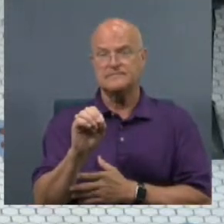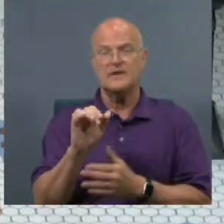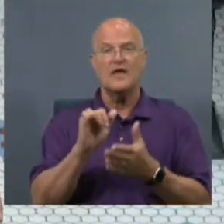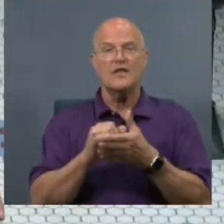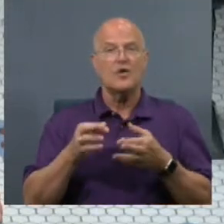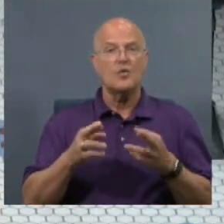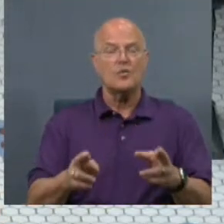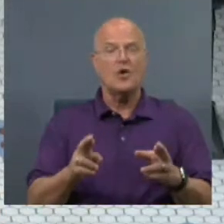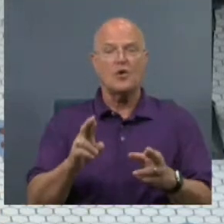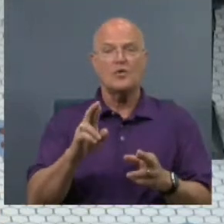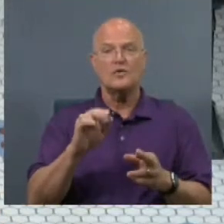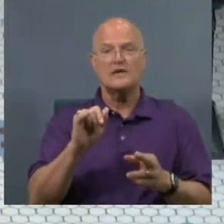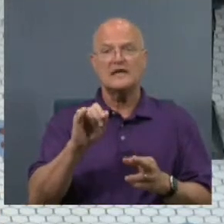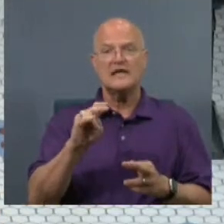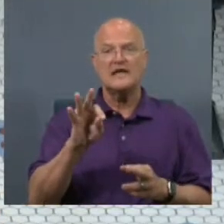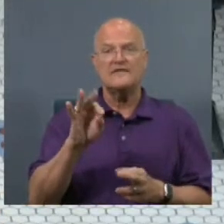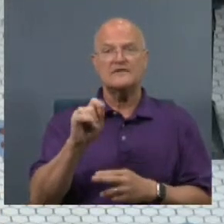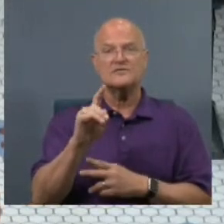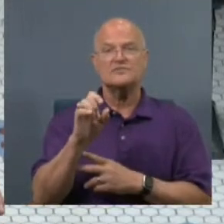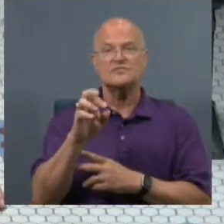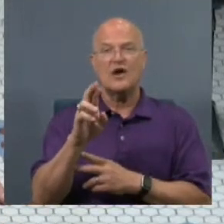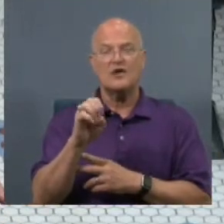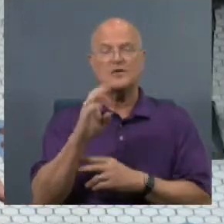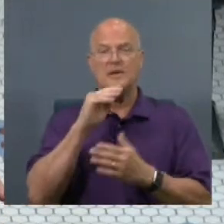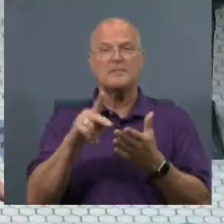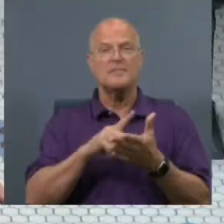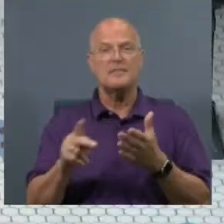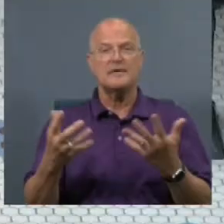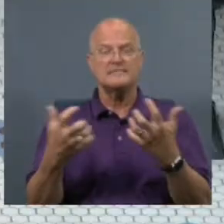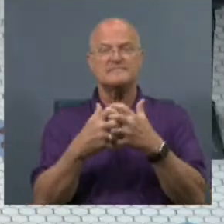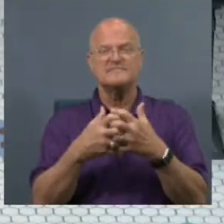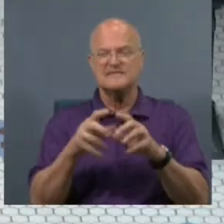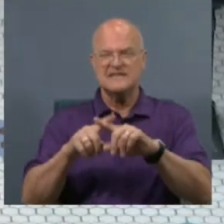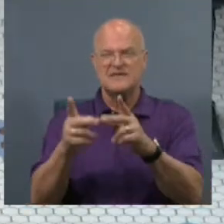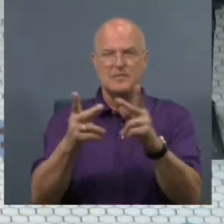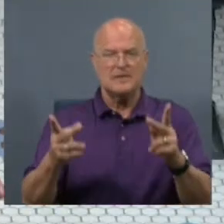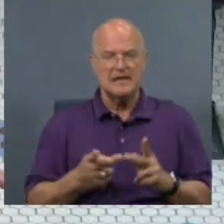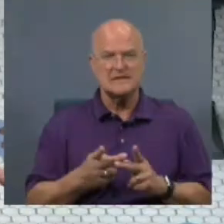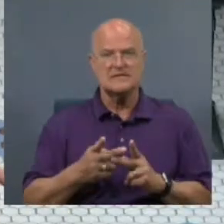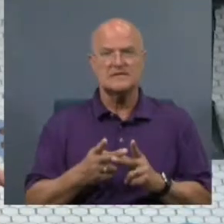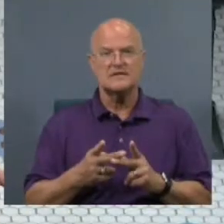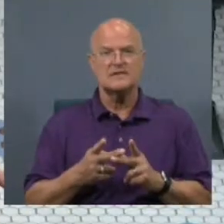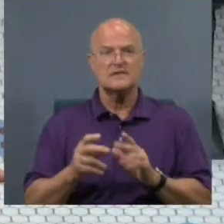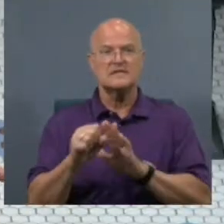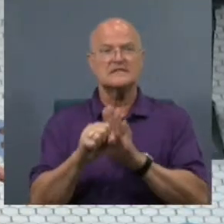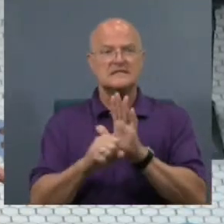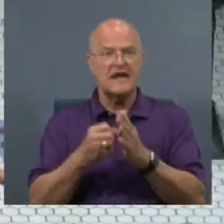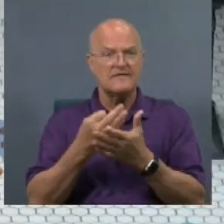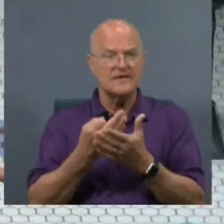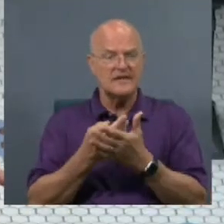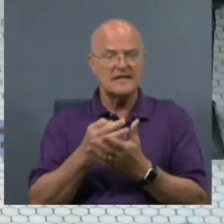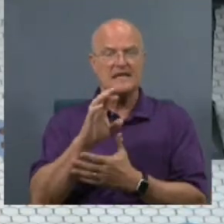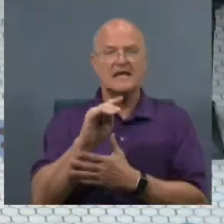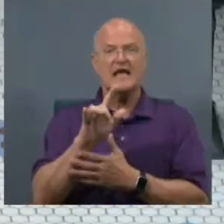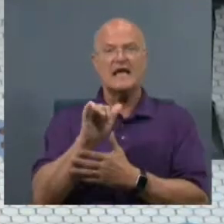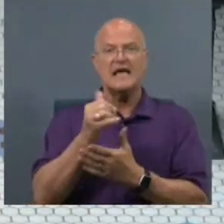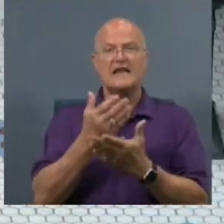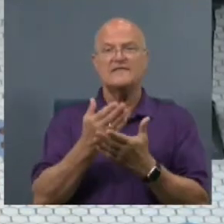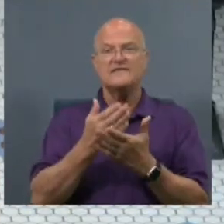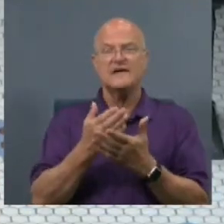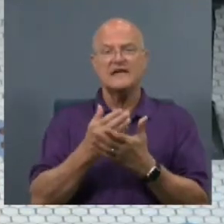The road infrastructure is to be paid for by a combination of sources, pursuing state funding, county funding, federal